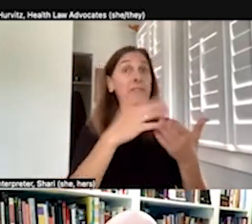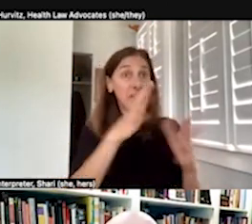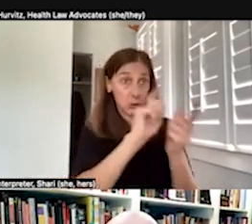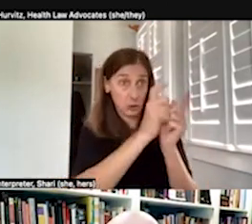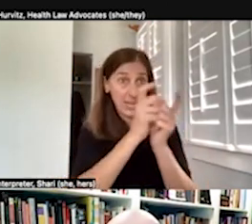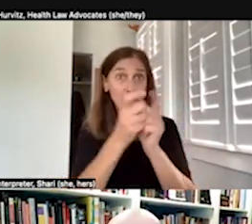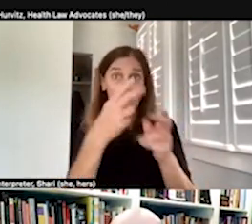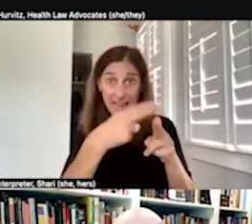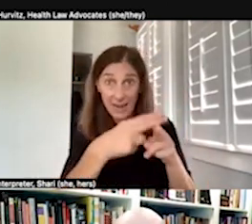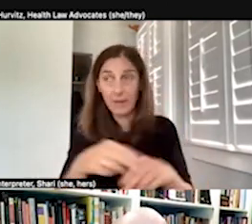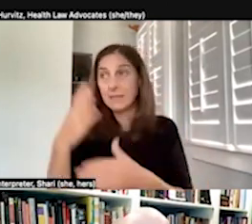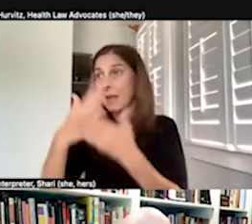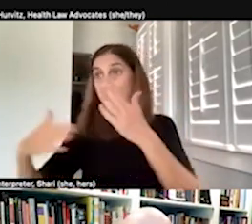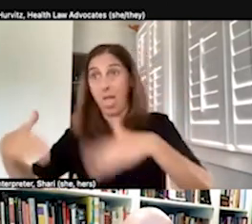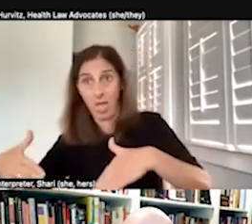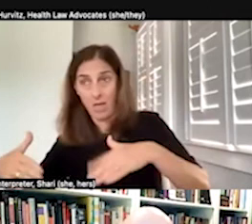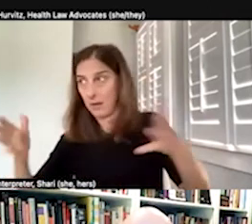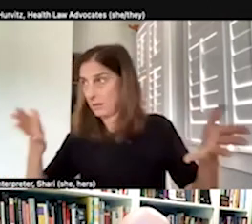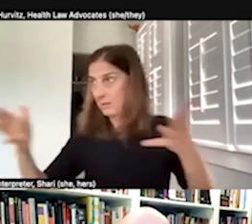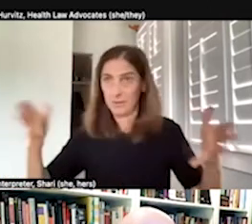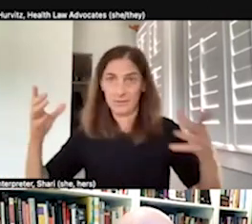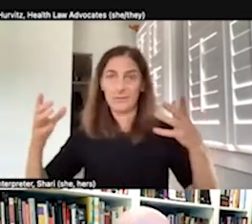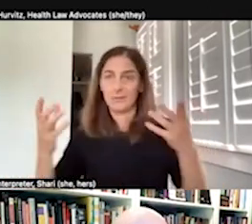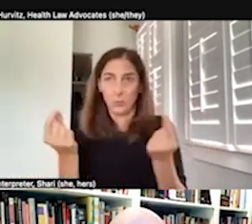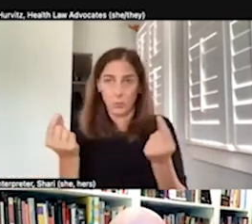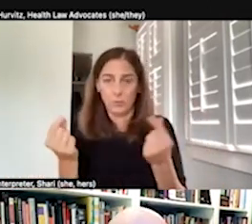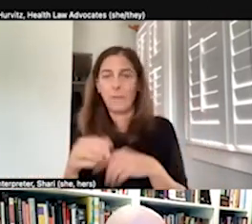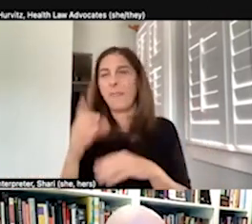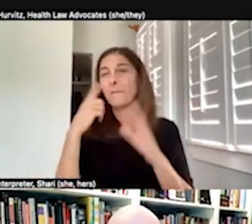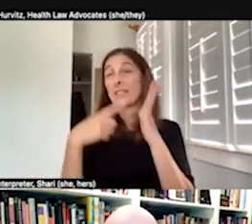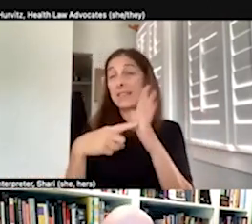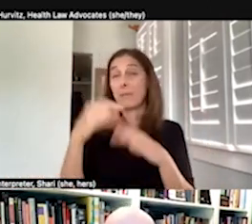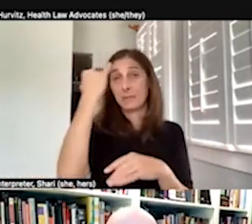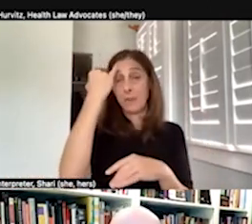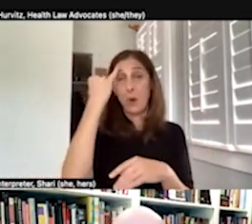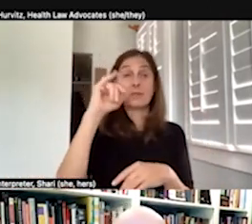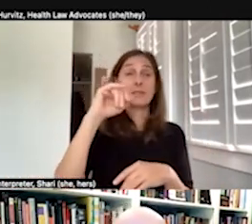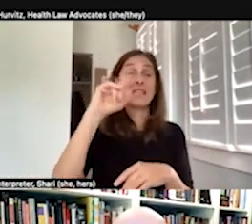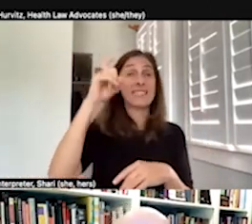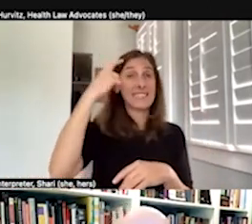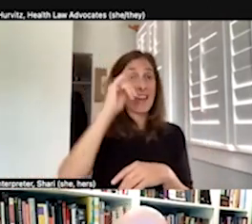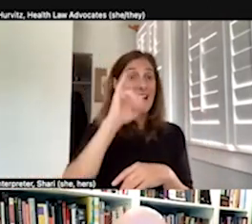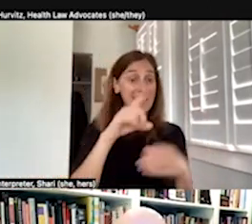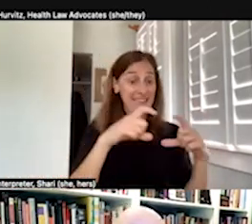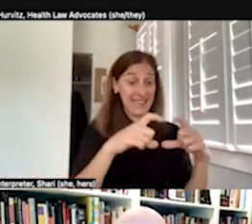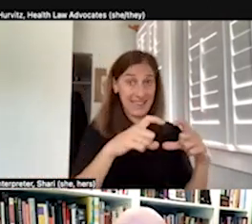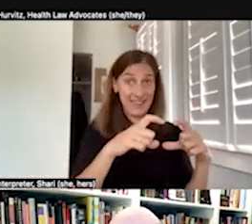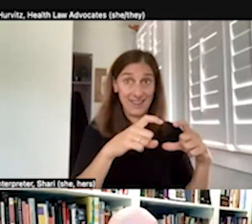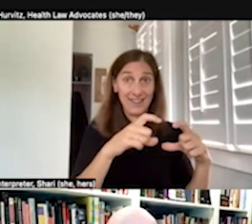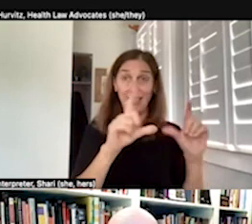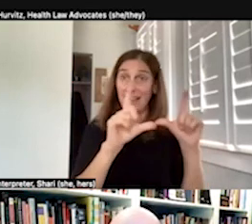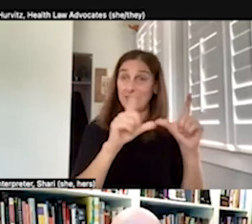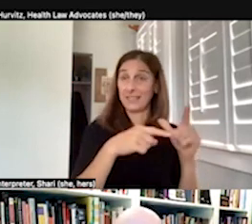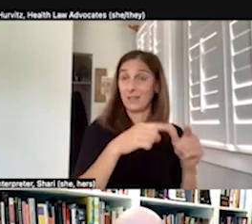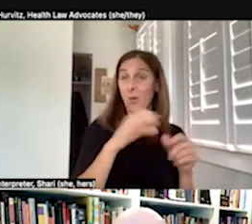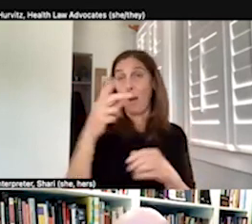or operating in. So for instance, if a name on your state ID or passport is one thing, but maybe your health insurance